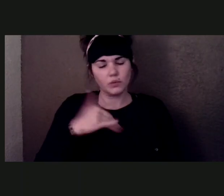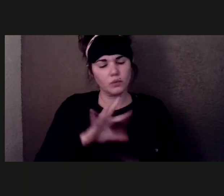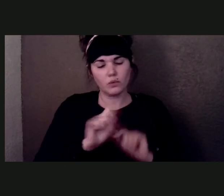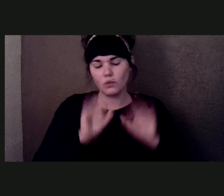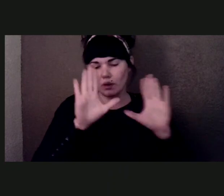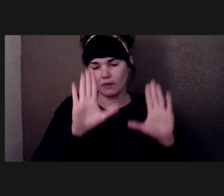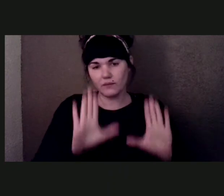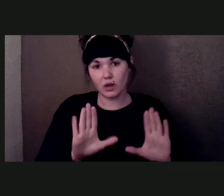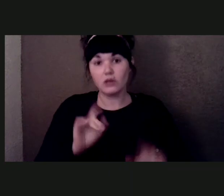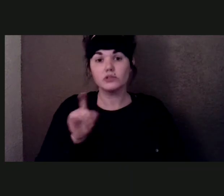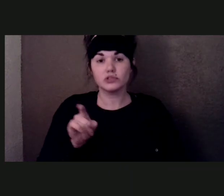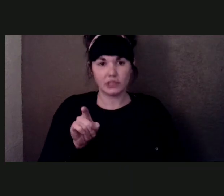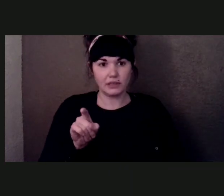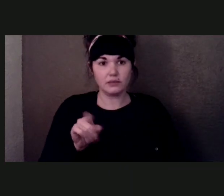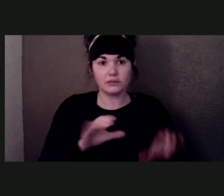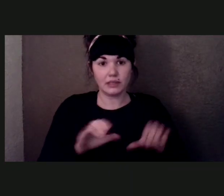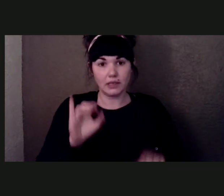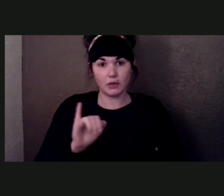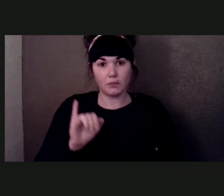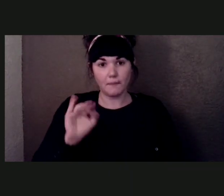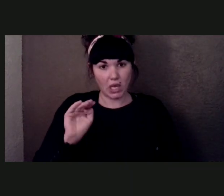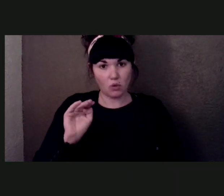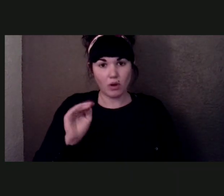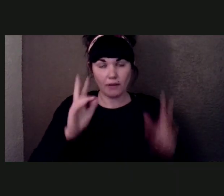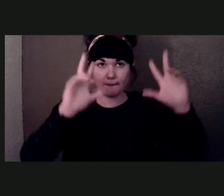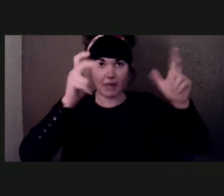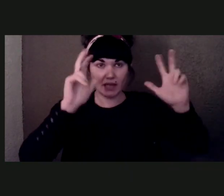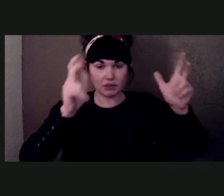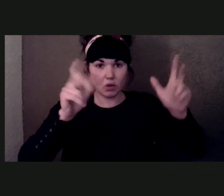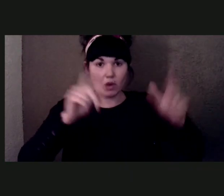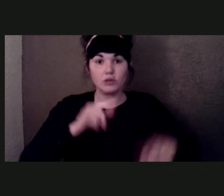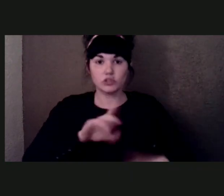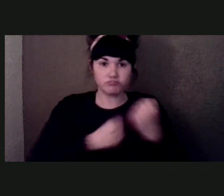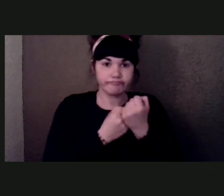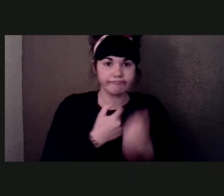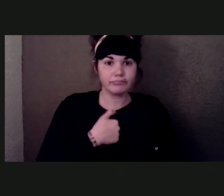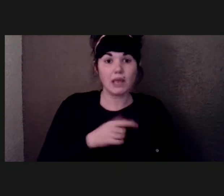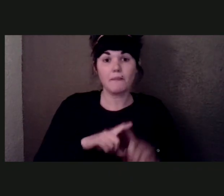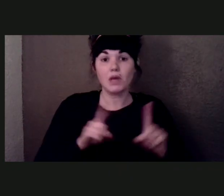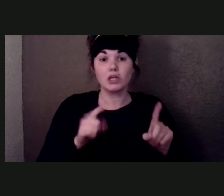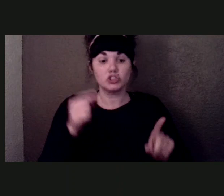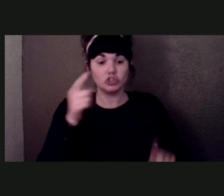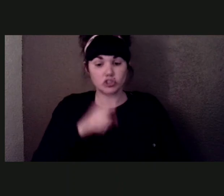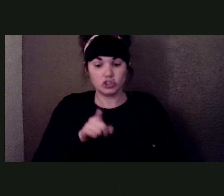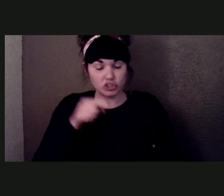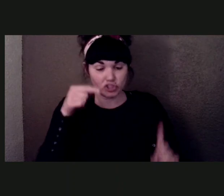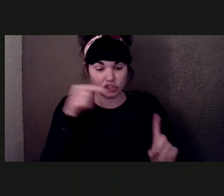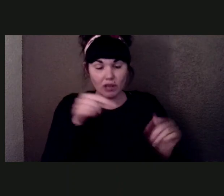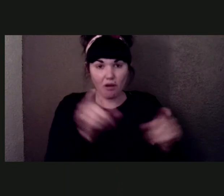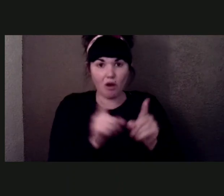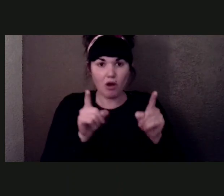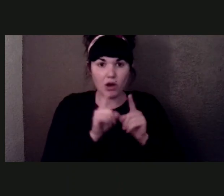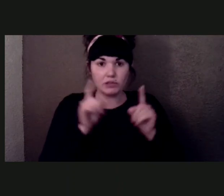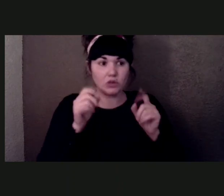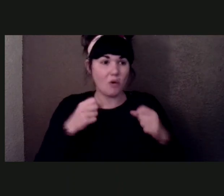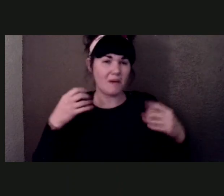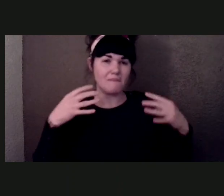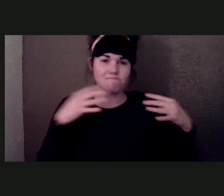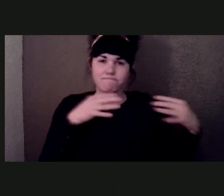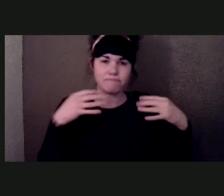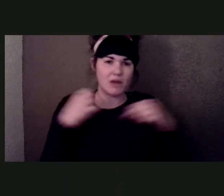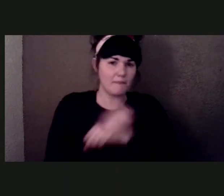she battled the suburban middle schools who refused to let us play because